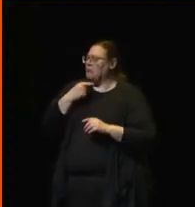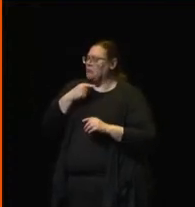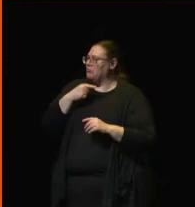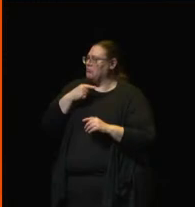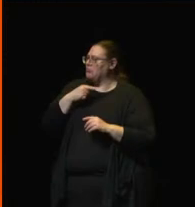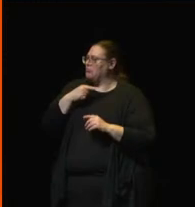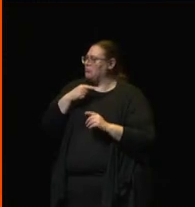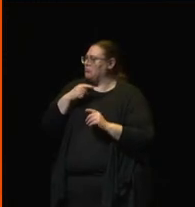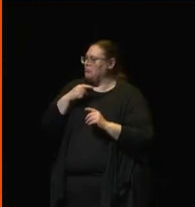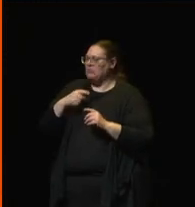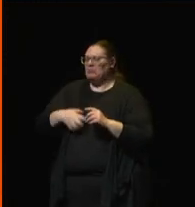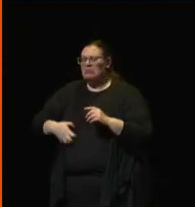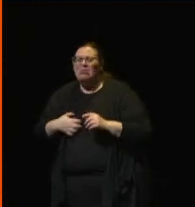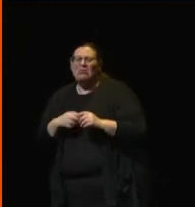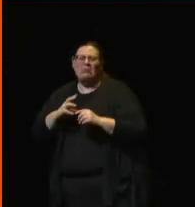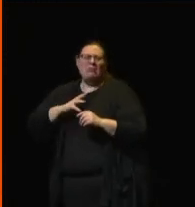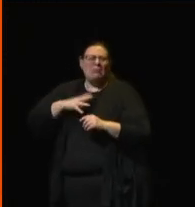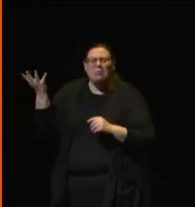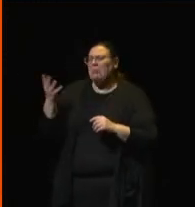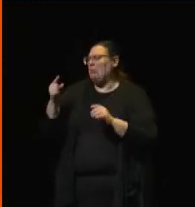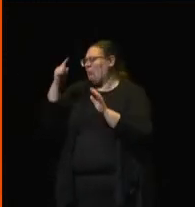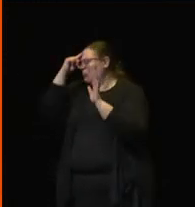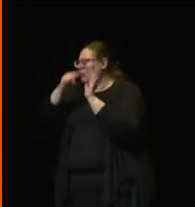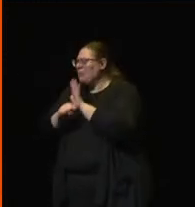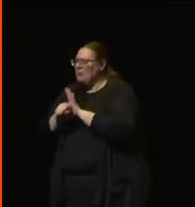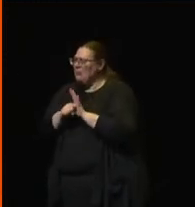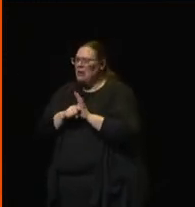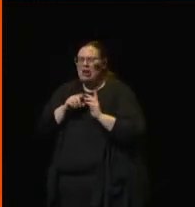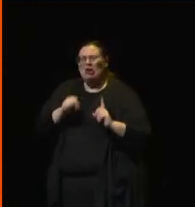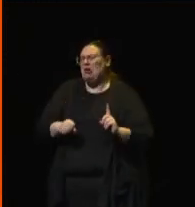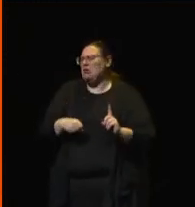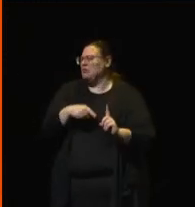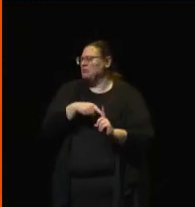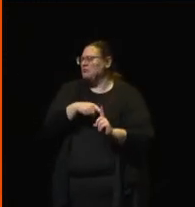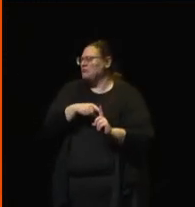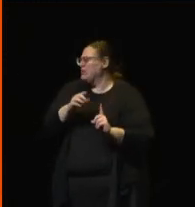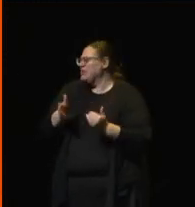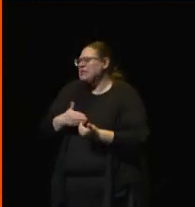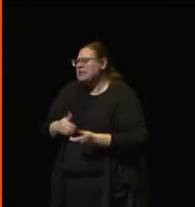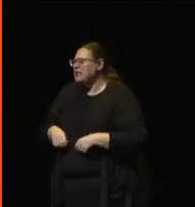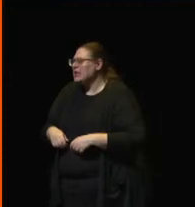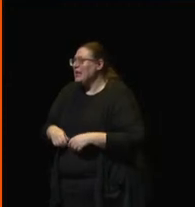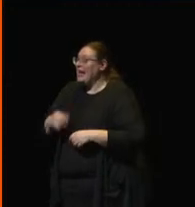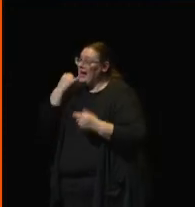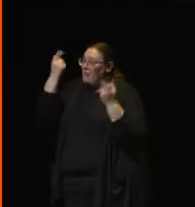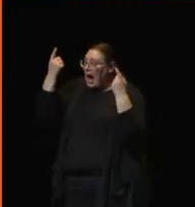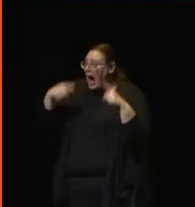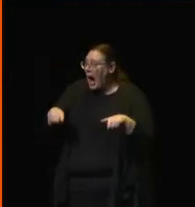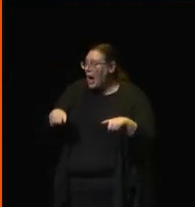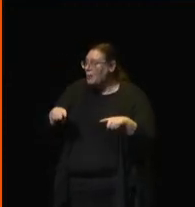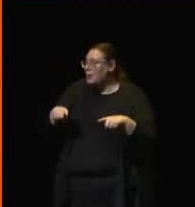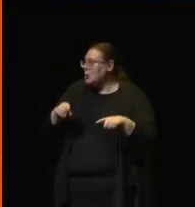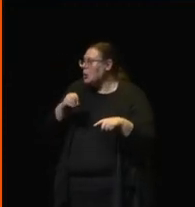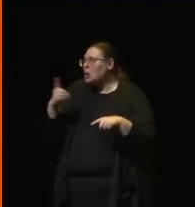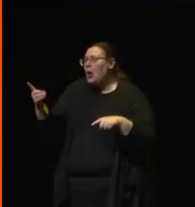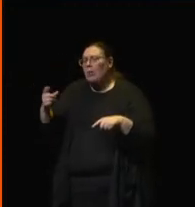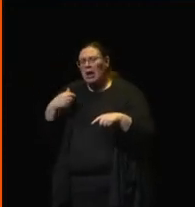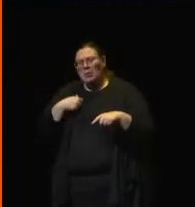or resentment or cynicism. No one would have begrudged him if he called it quits,